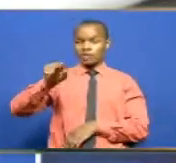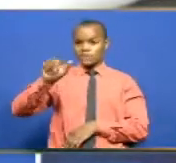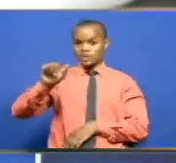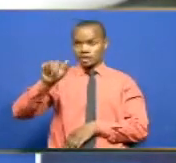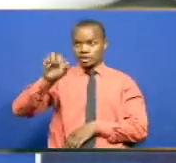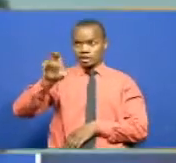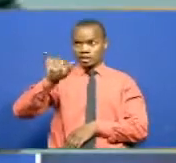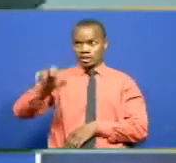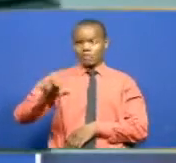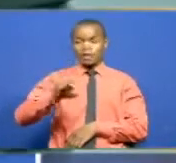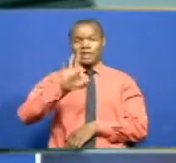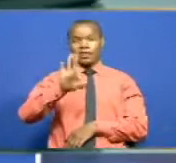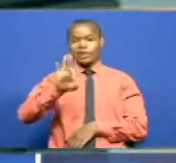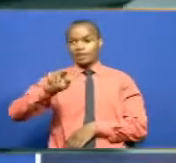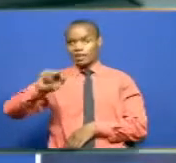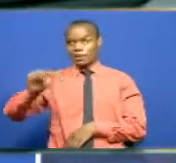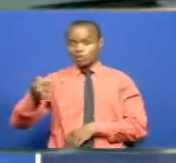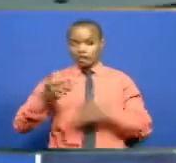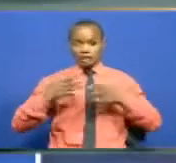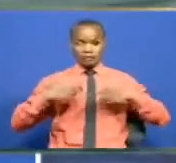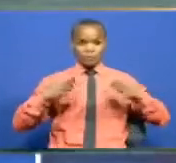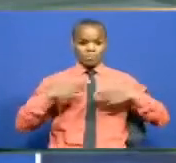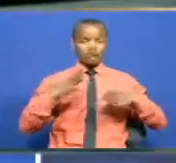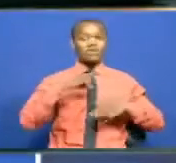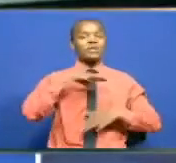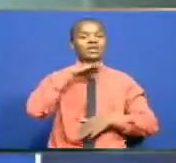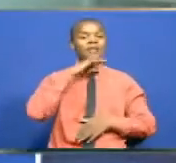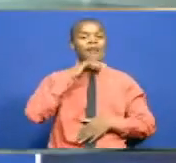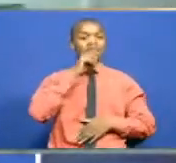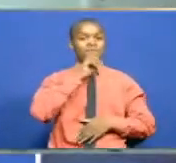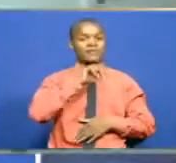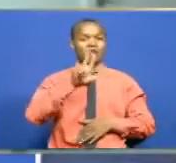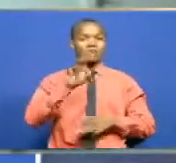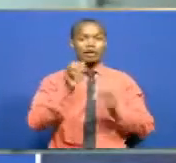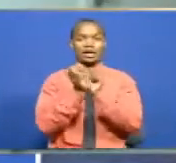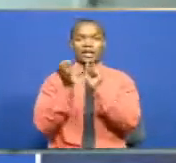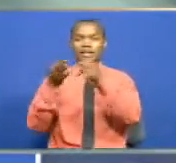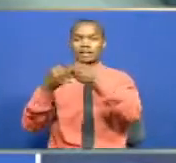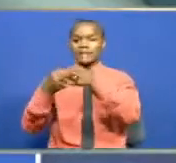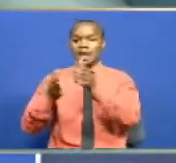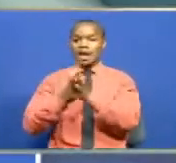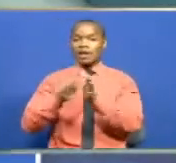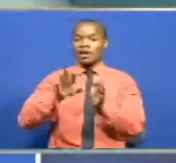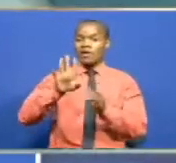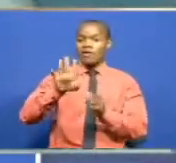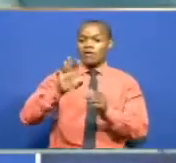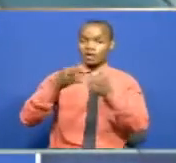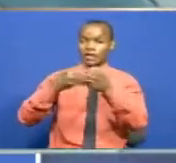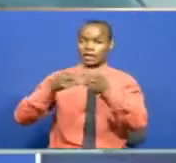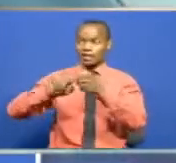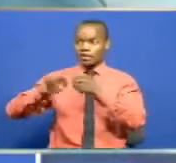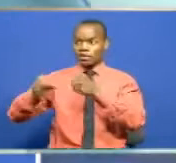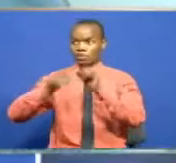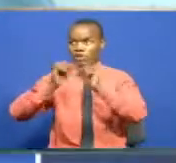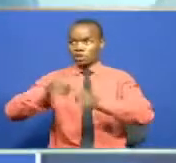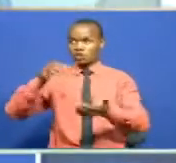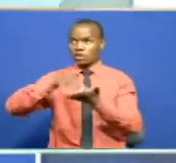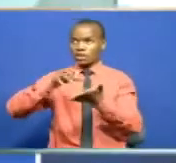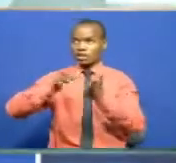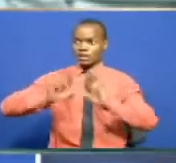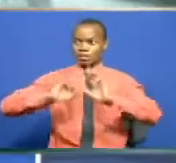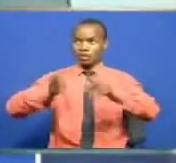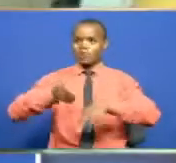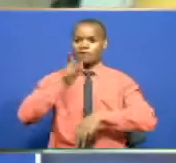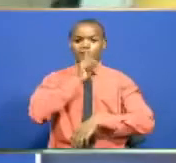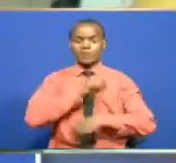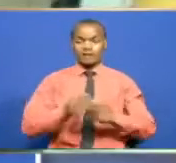that 33,000 Kenyans lost their lives to the disease in 2018, while an estimated 48,000 new cases were reported. With